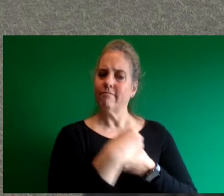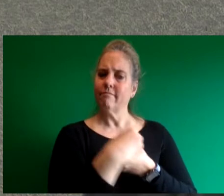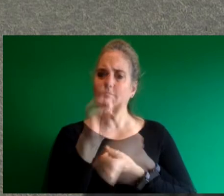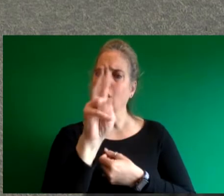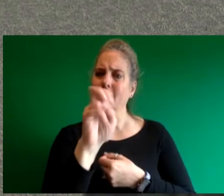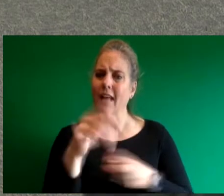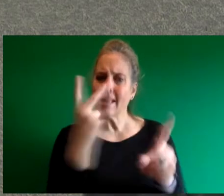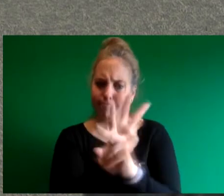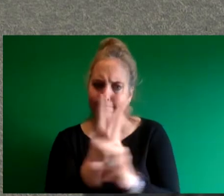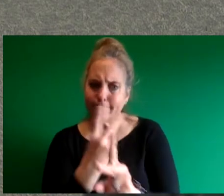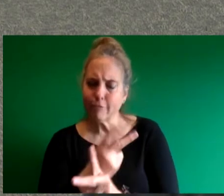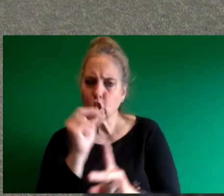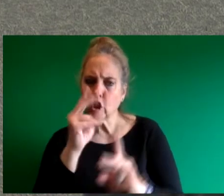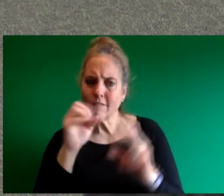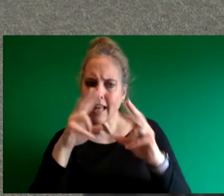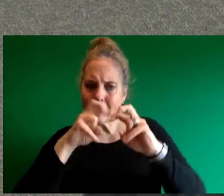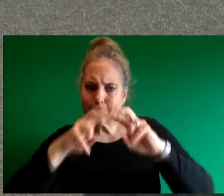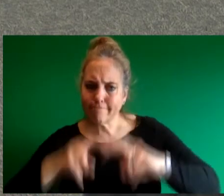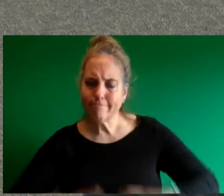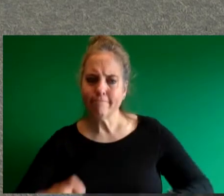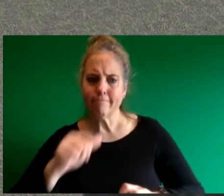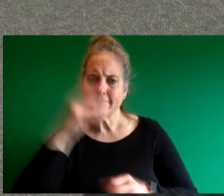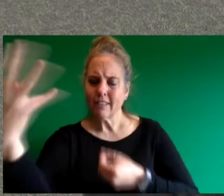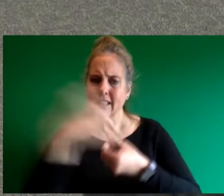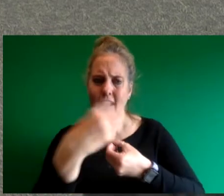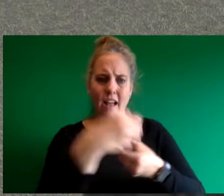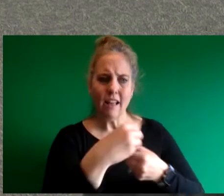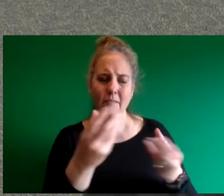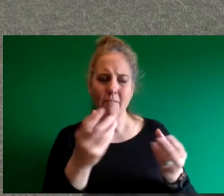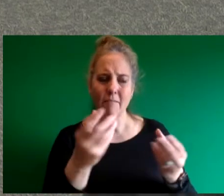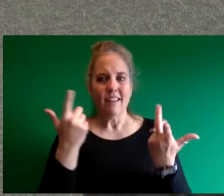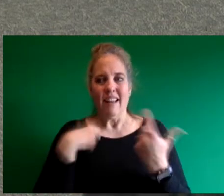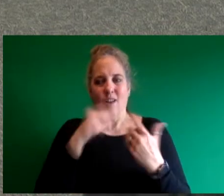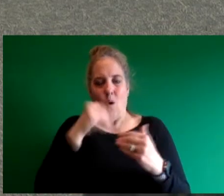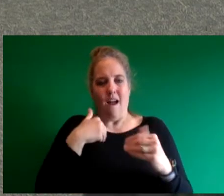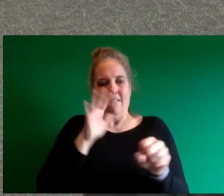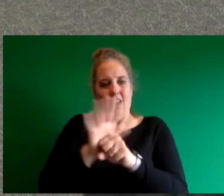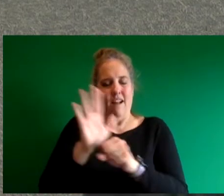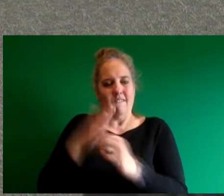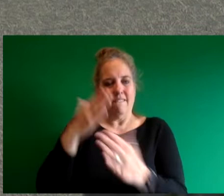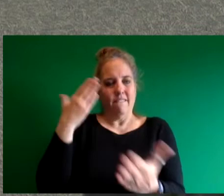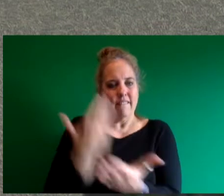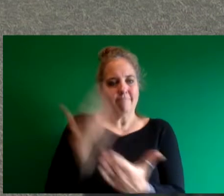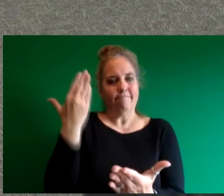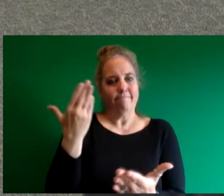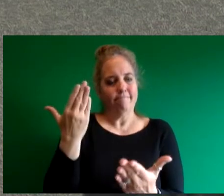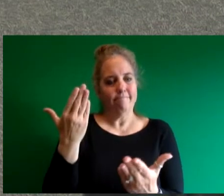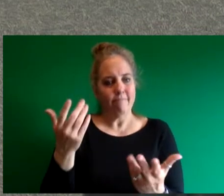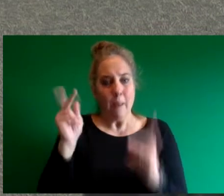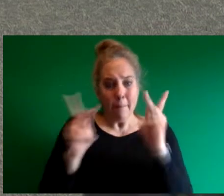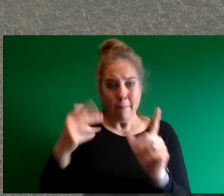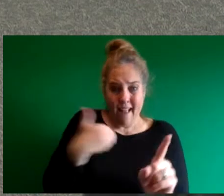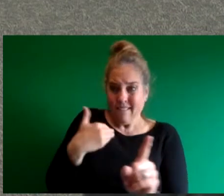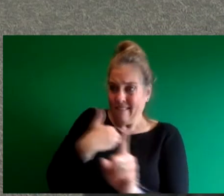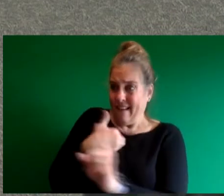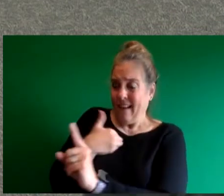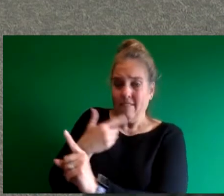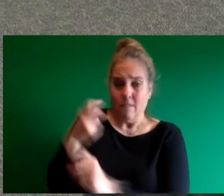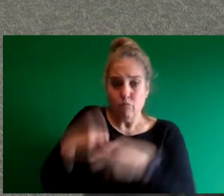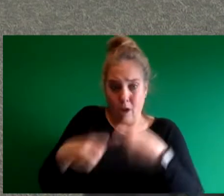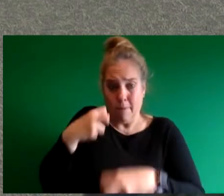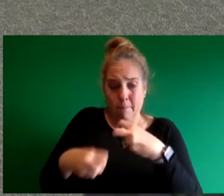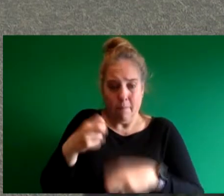impacted by substance use, by mental health needs. And these are some of the tools that we as systems can actually turn to. We know